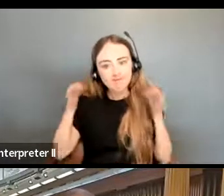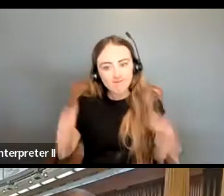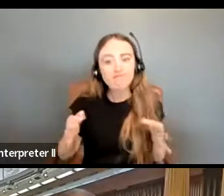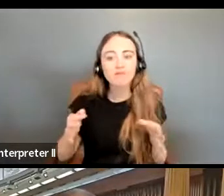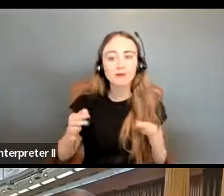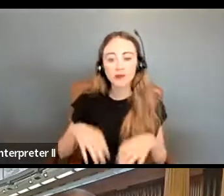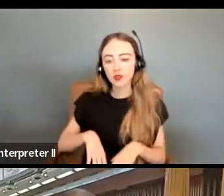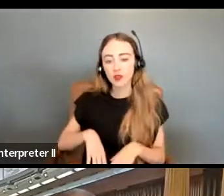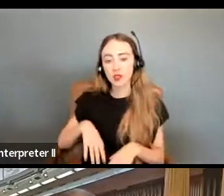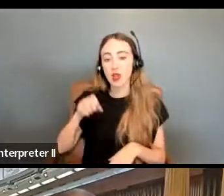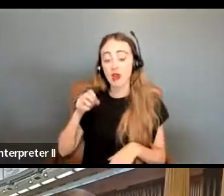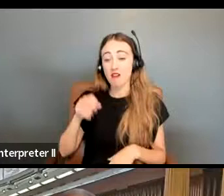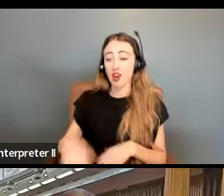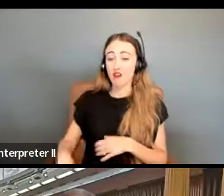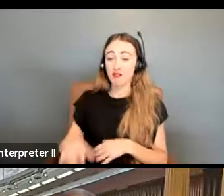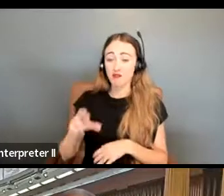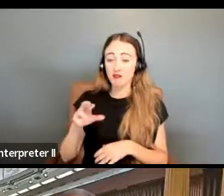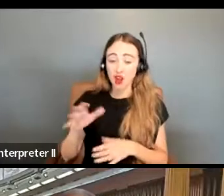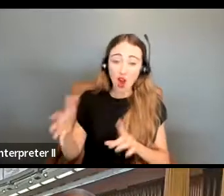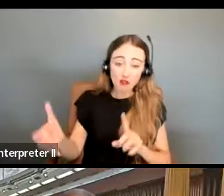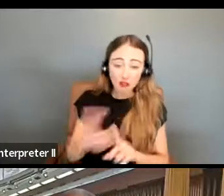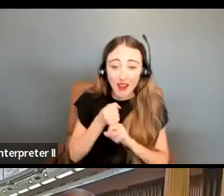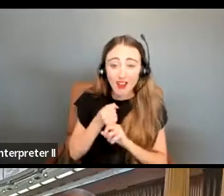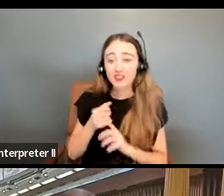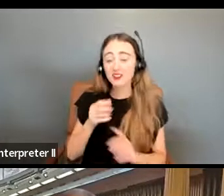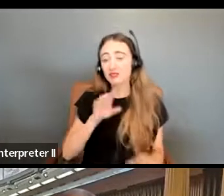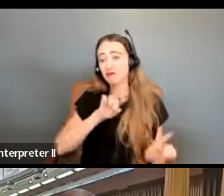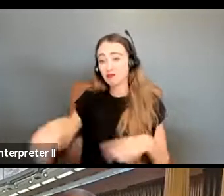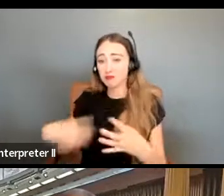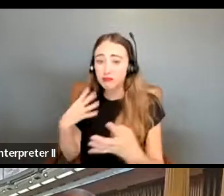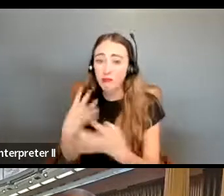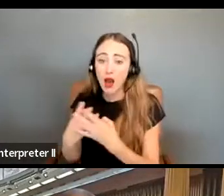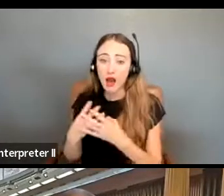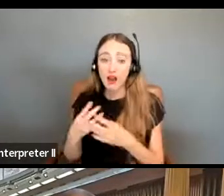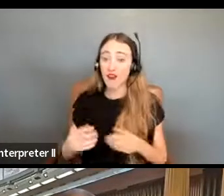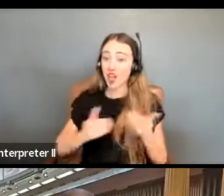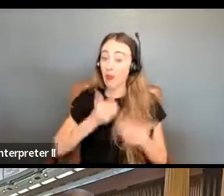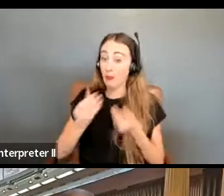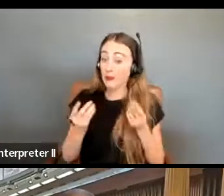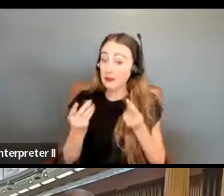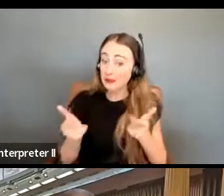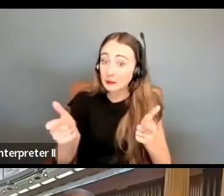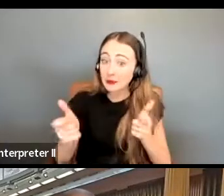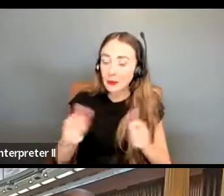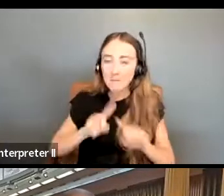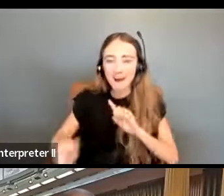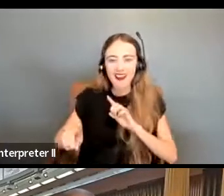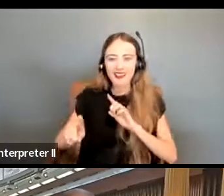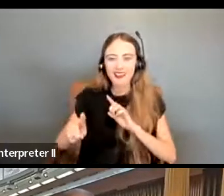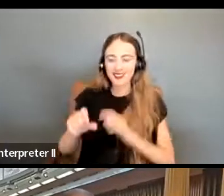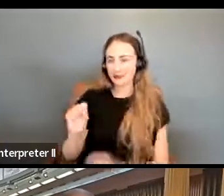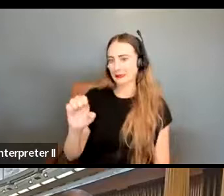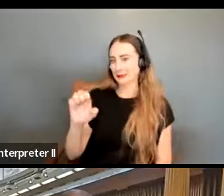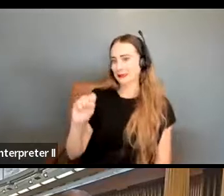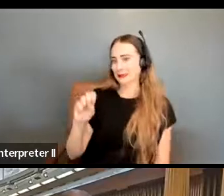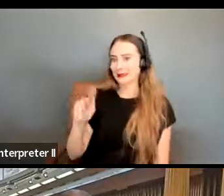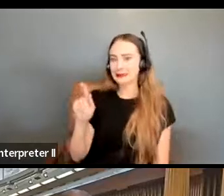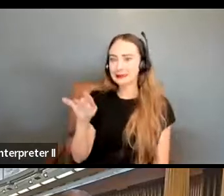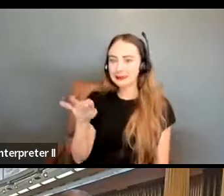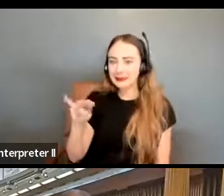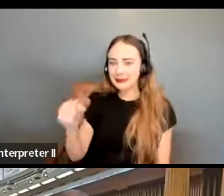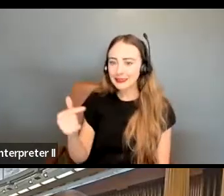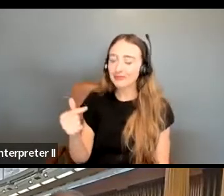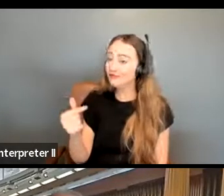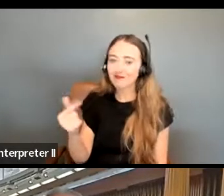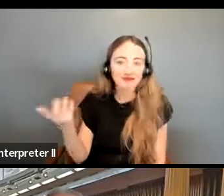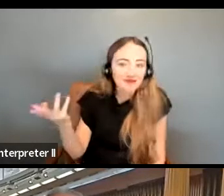of conviction, and the swiftness of that has a deterrent effect, but not sentencing. So we can argue about it, and we can argue about it